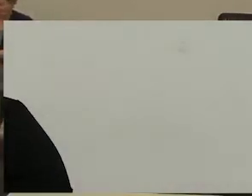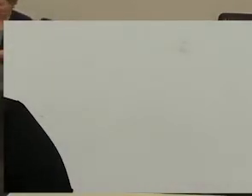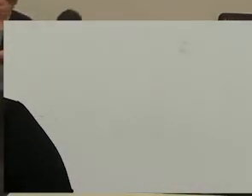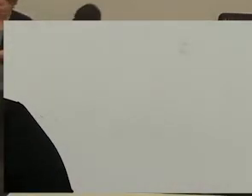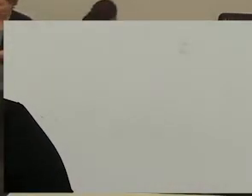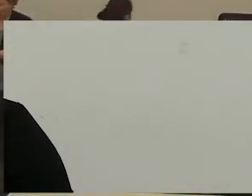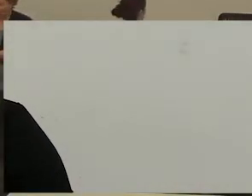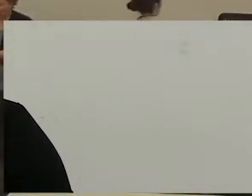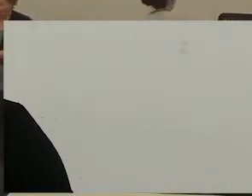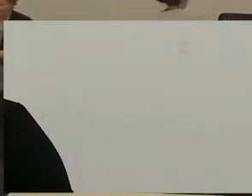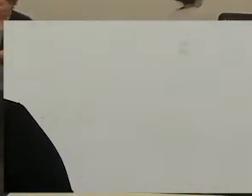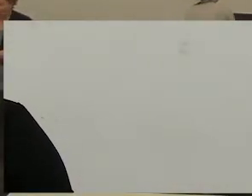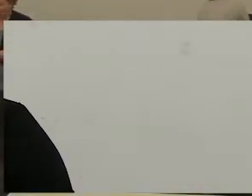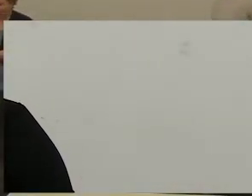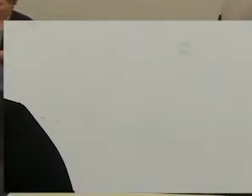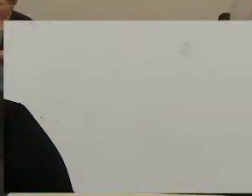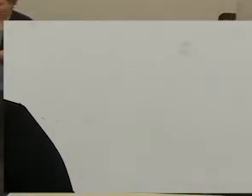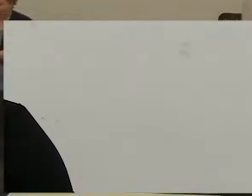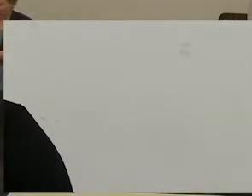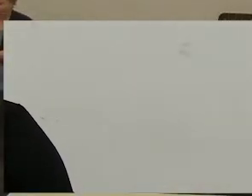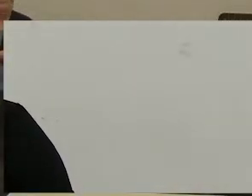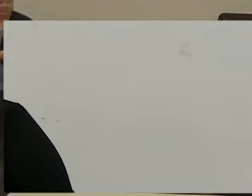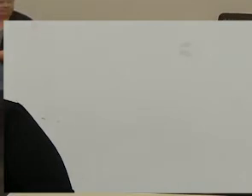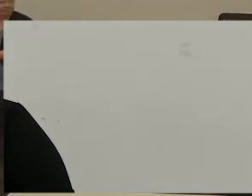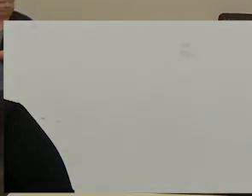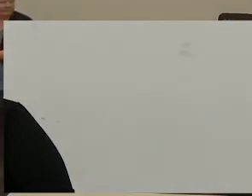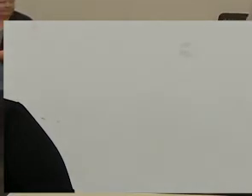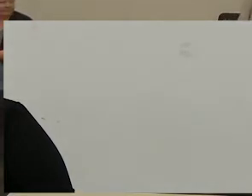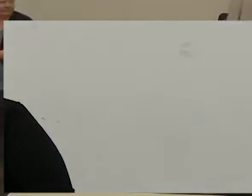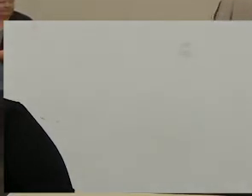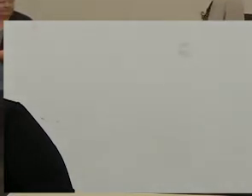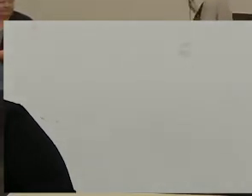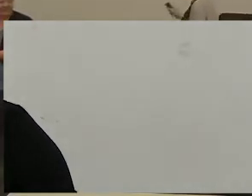Welcome, just in time. Excellent hat.